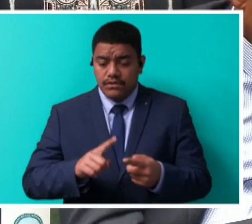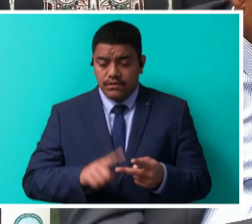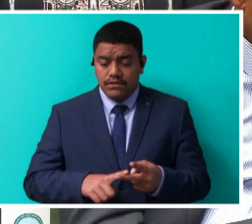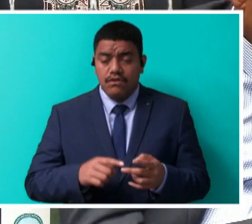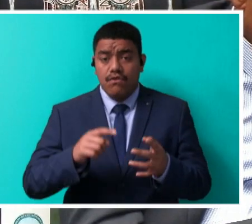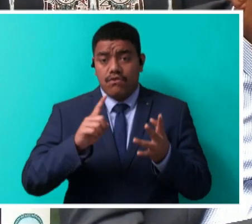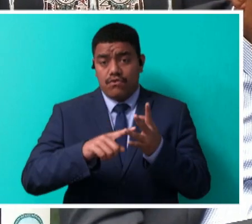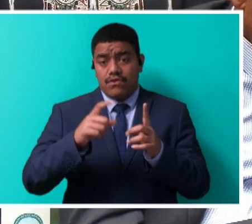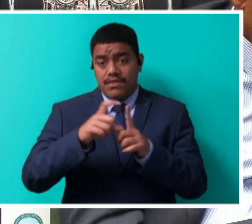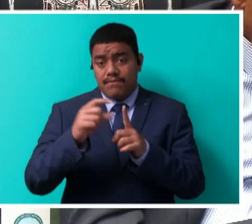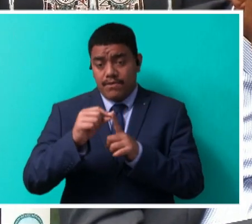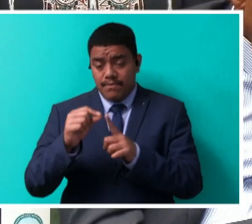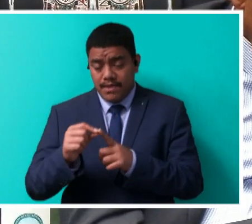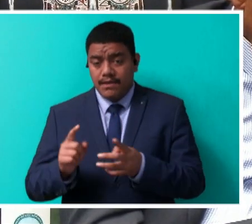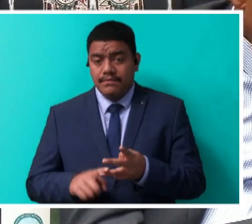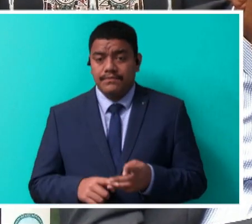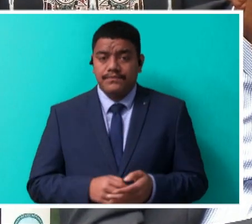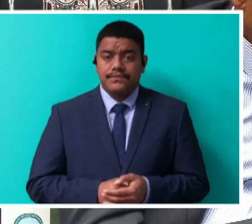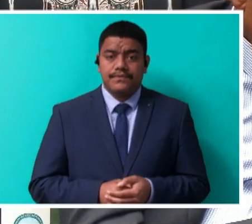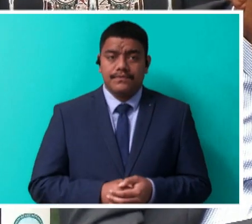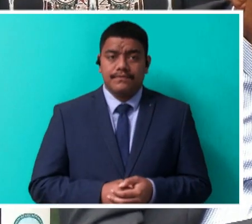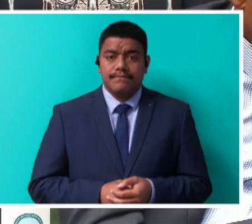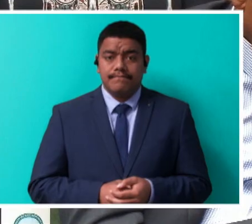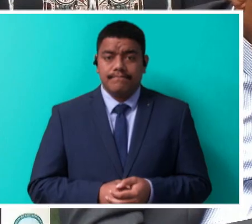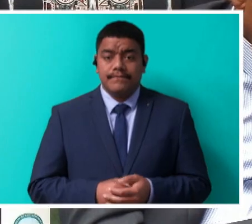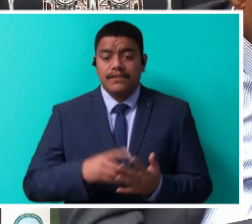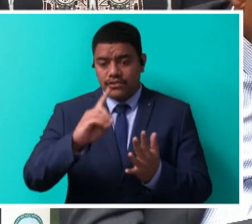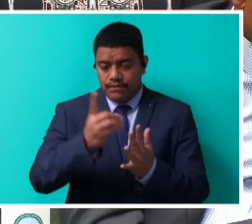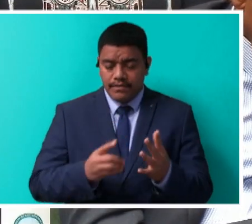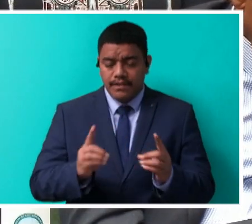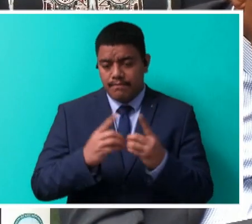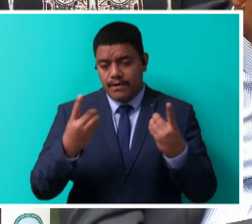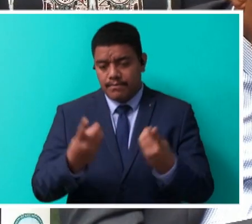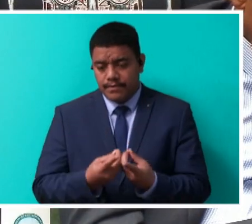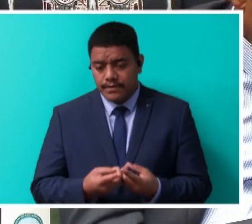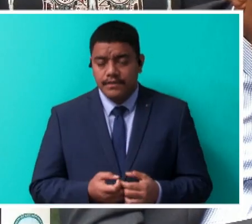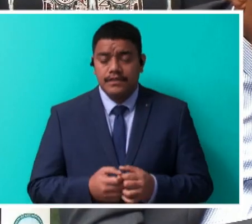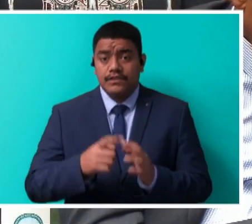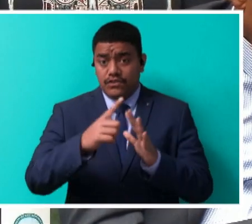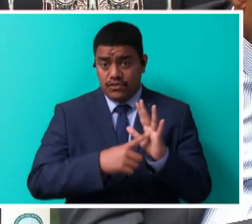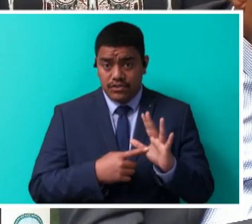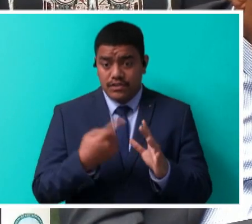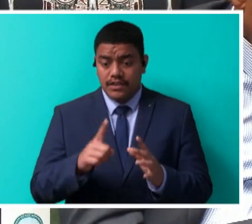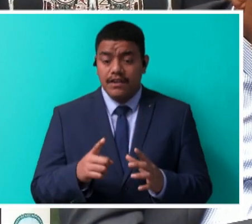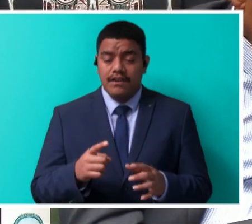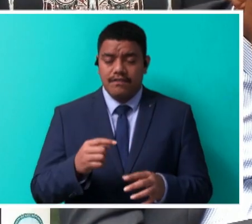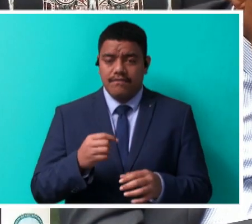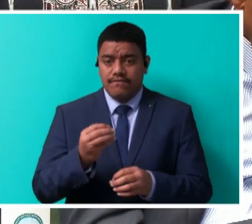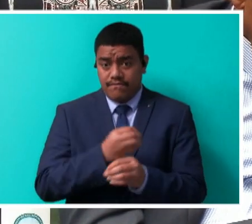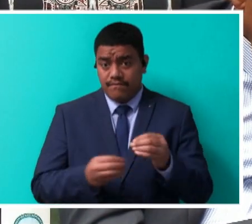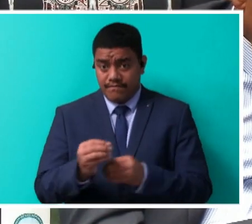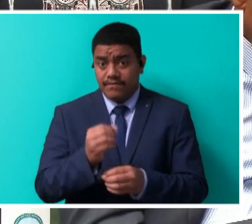ODPP, legal aid, Attorney General's chambers, drafting department, judiciary, and correction service into